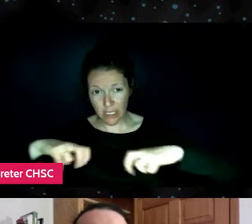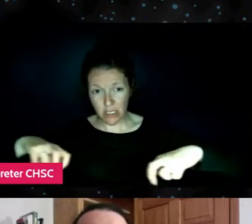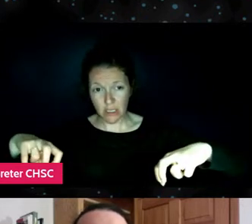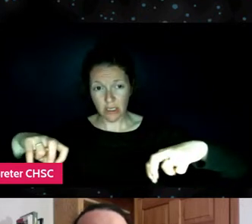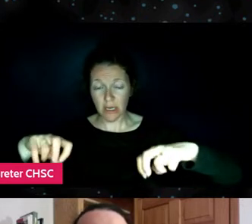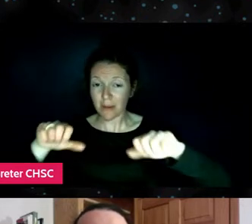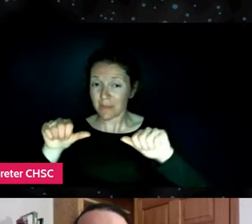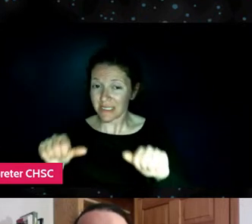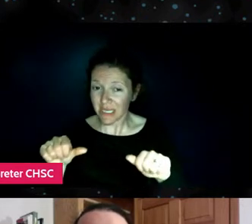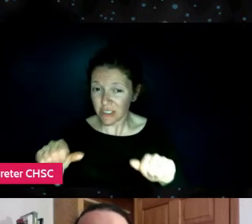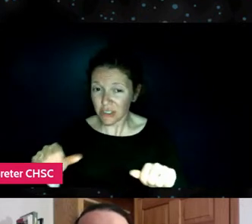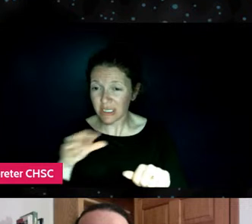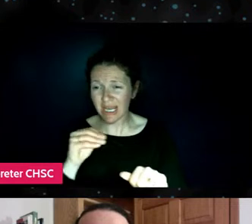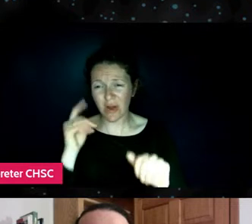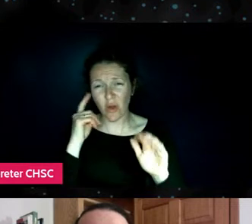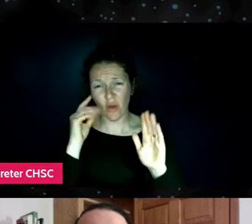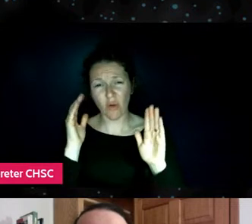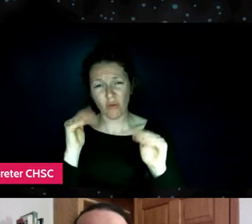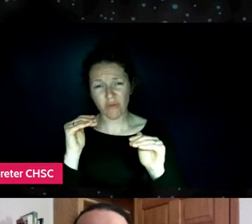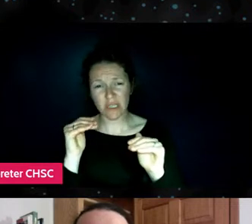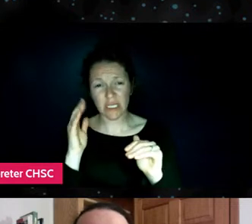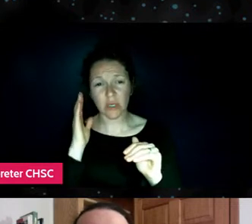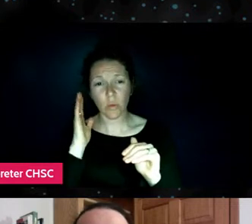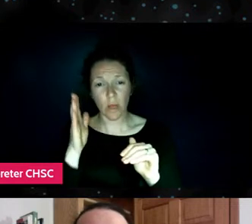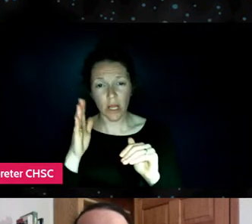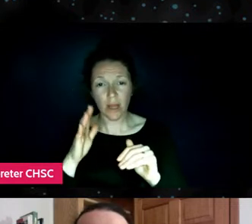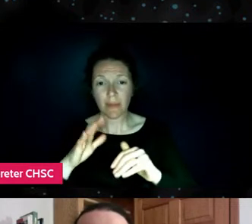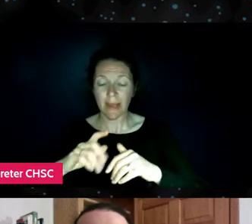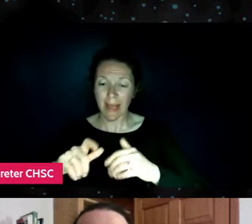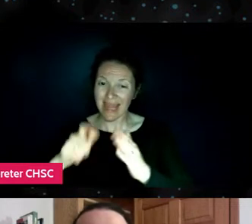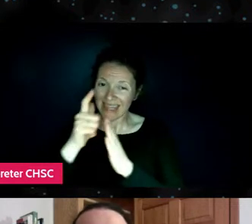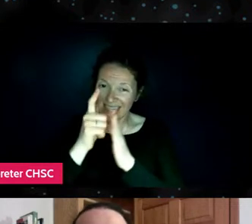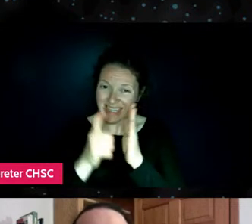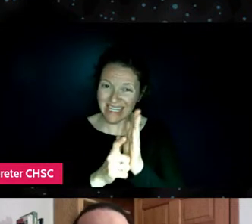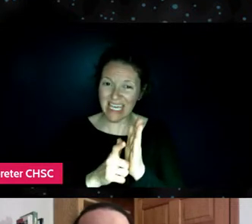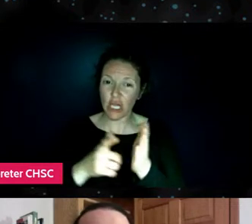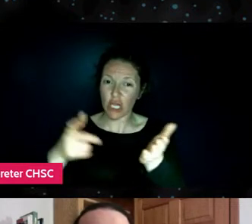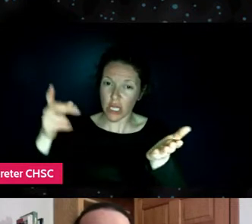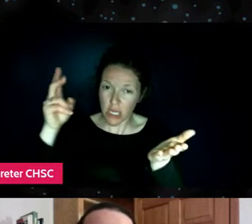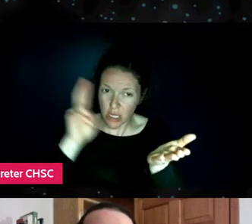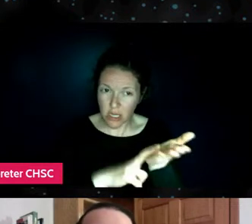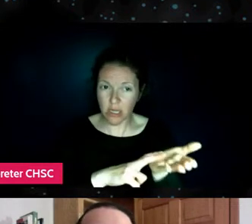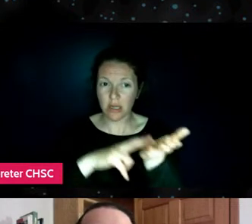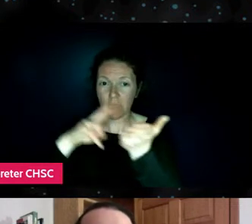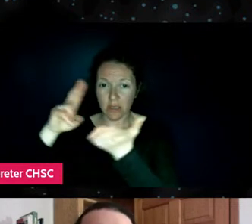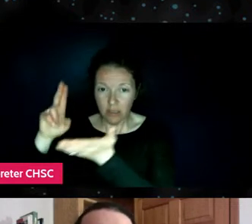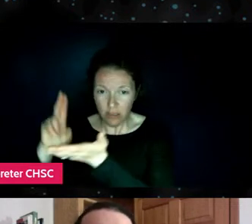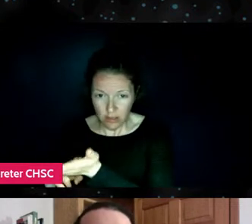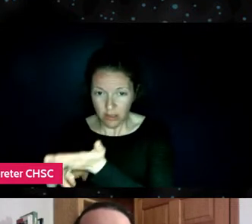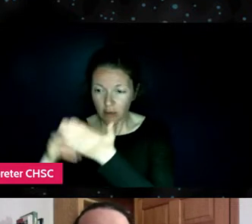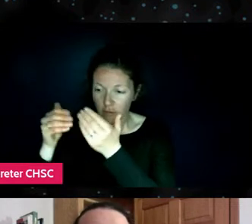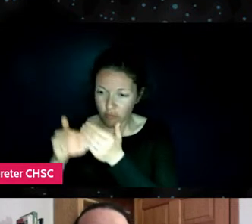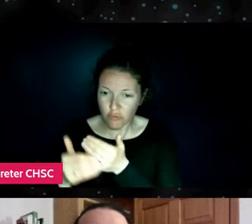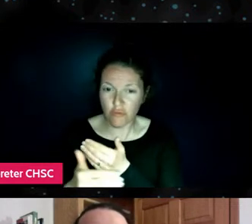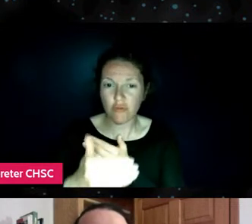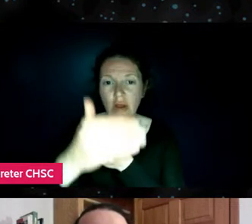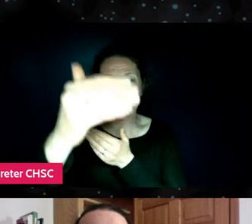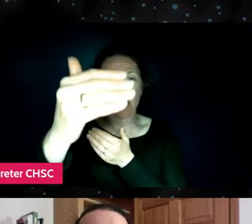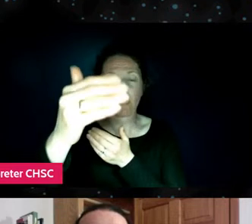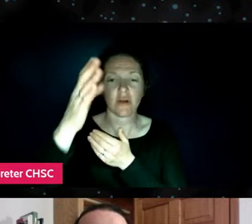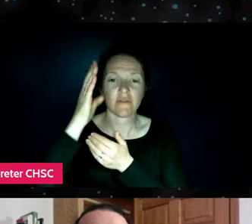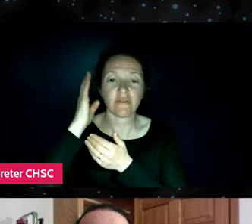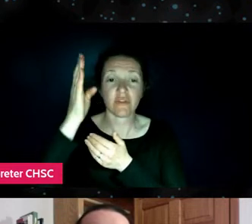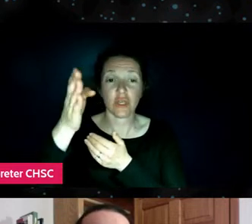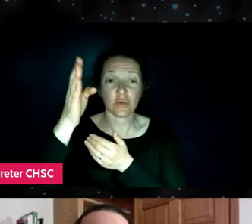and hopefully would be binding, legally binding, throughout future administrations. So